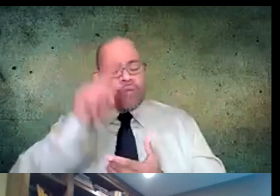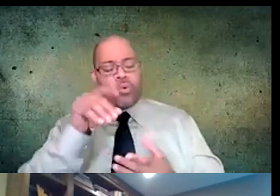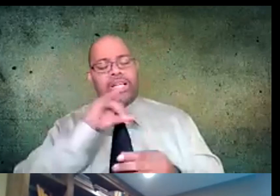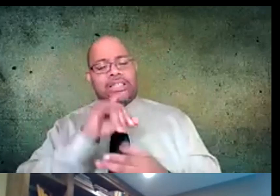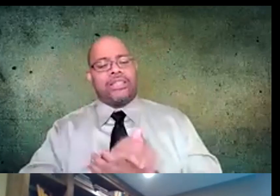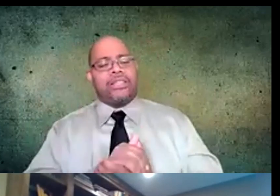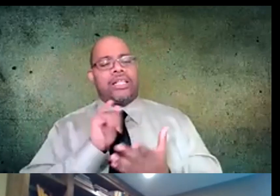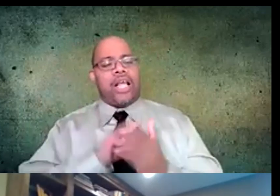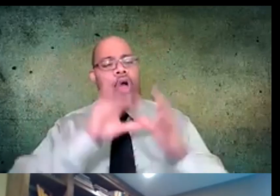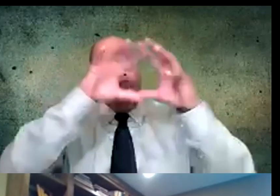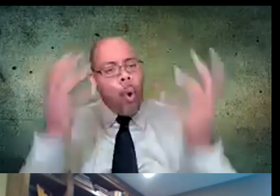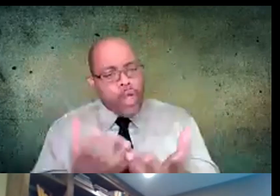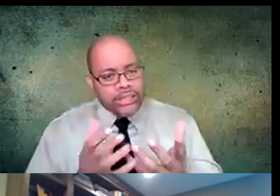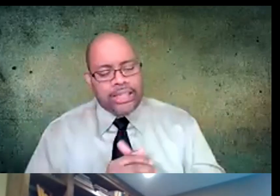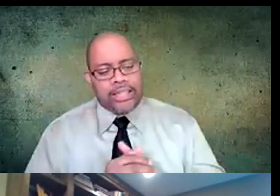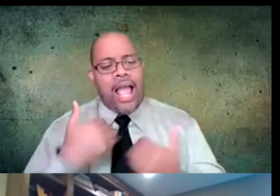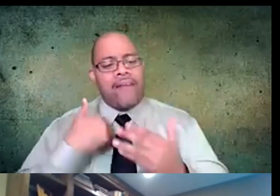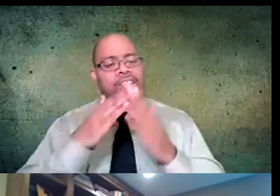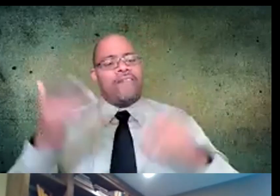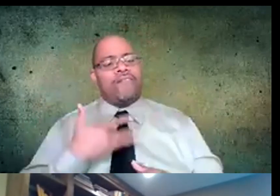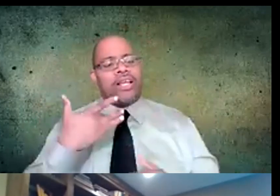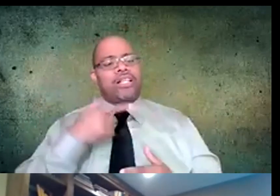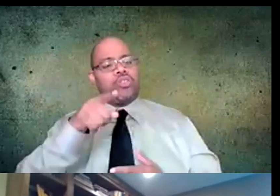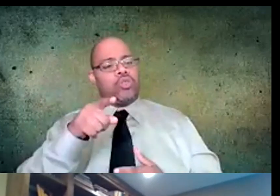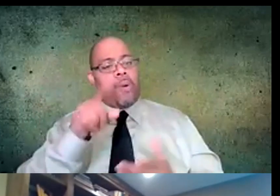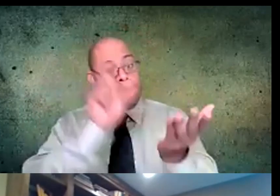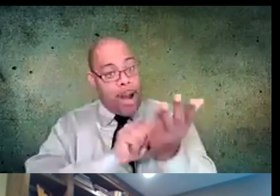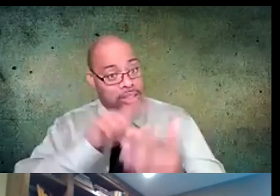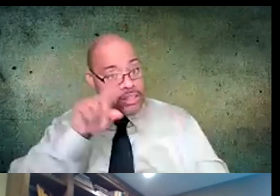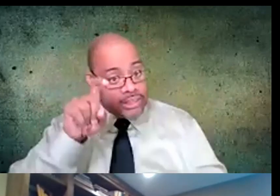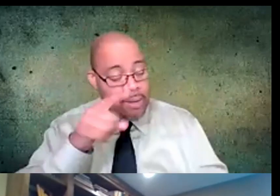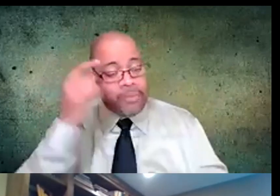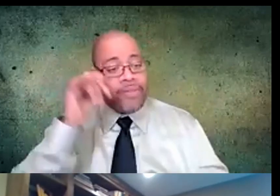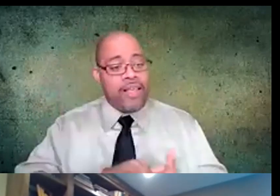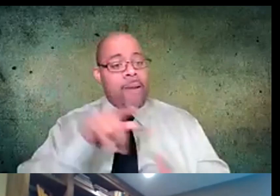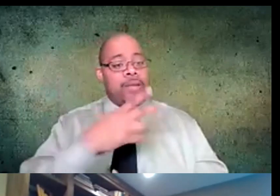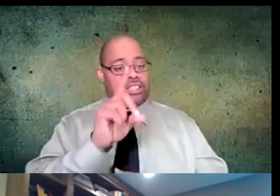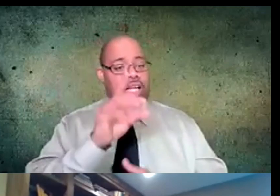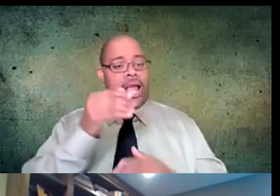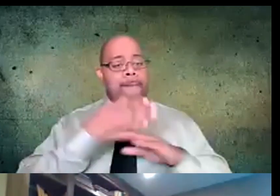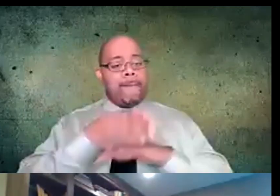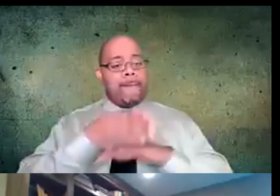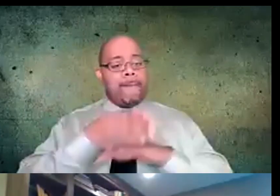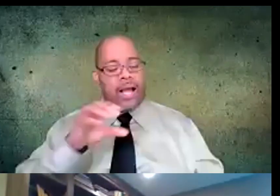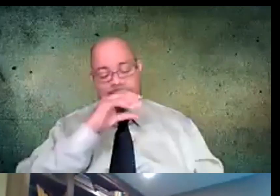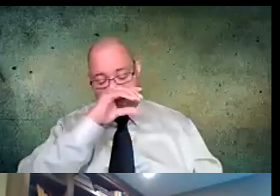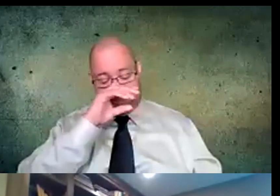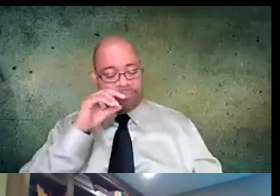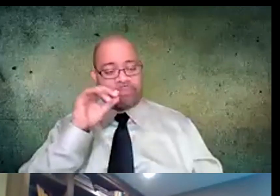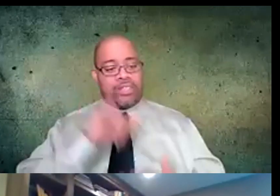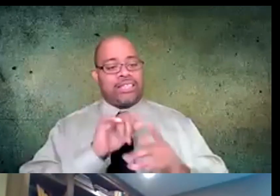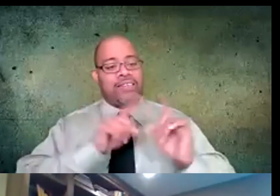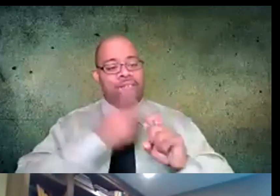kind of holistically have a general sense, have you published, right? Because for PhDs and postdocs, this is different